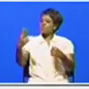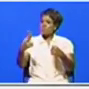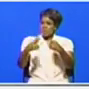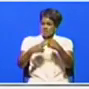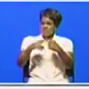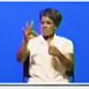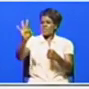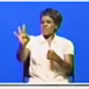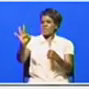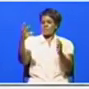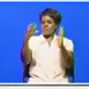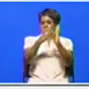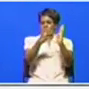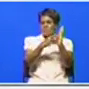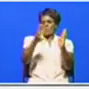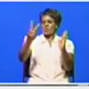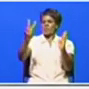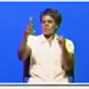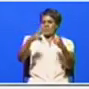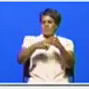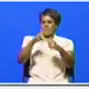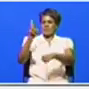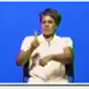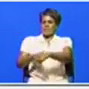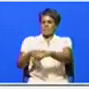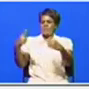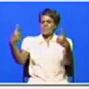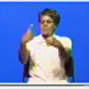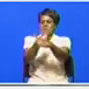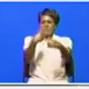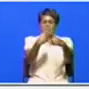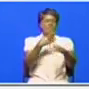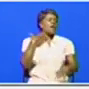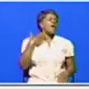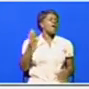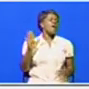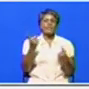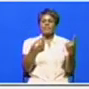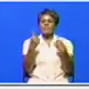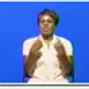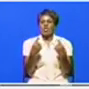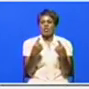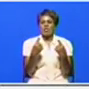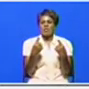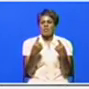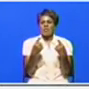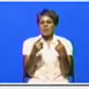postings that have posted 27 times different hate speeches.